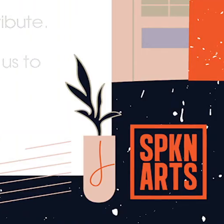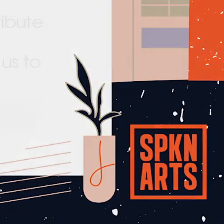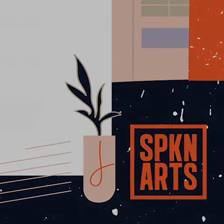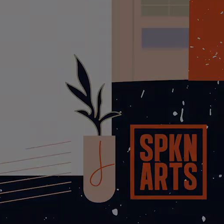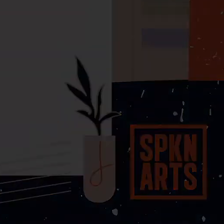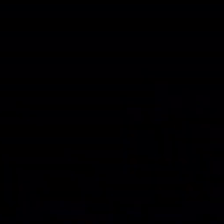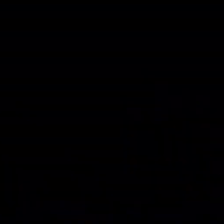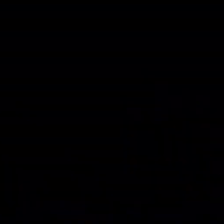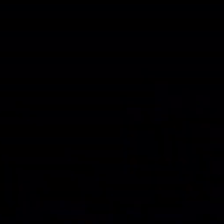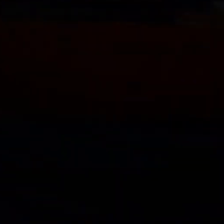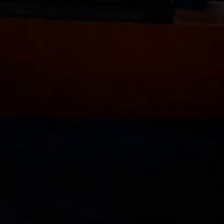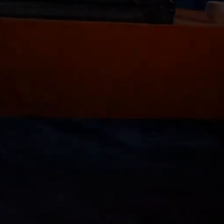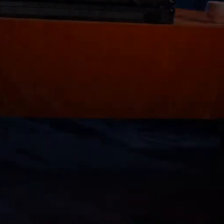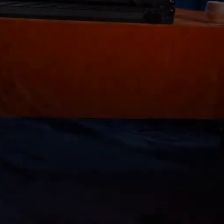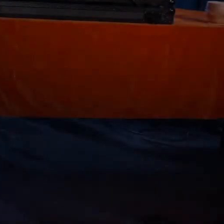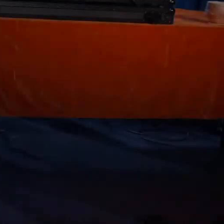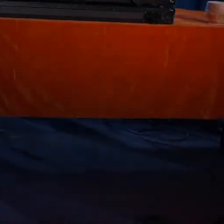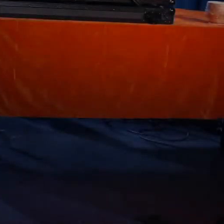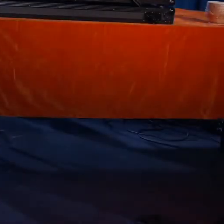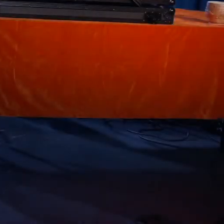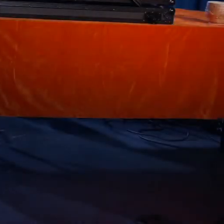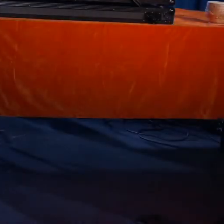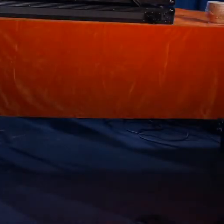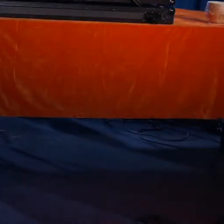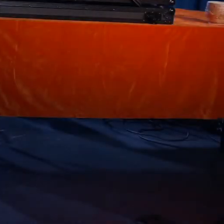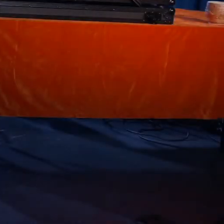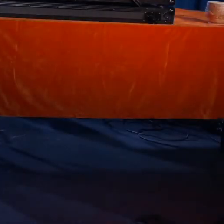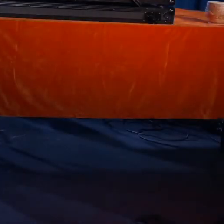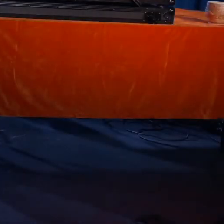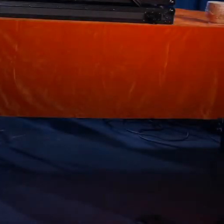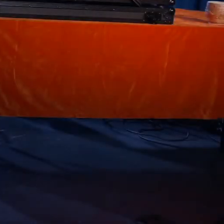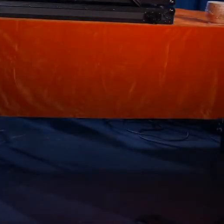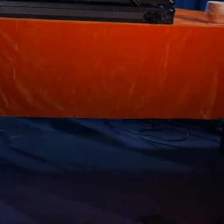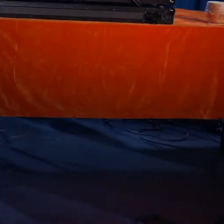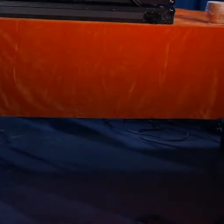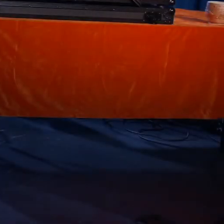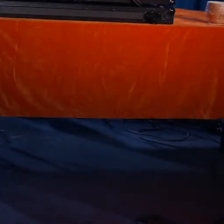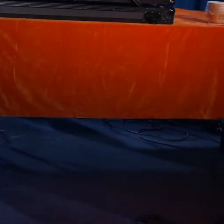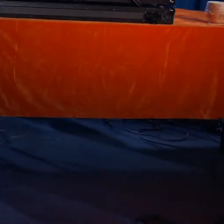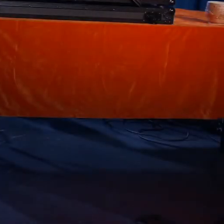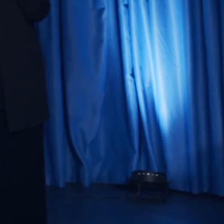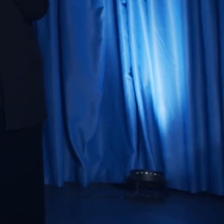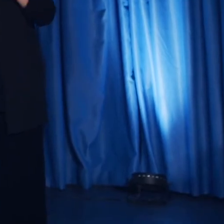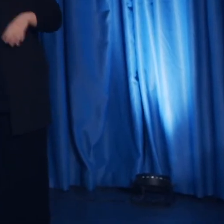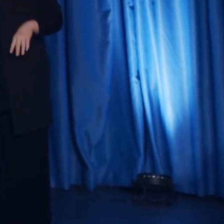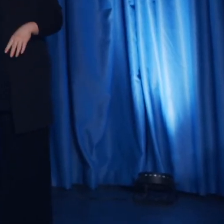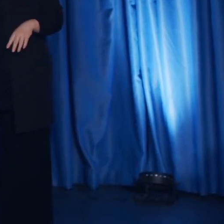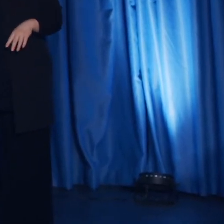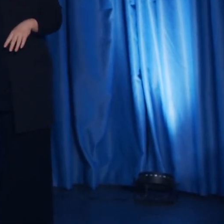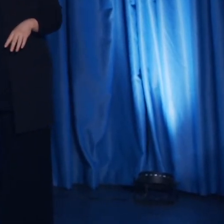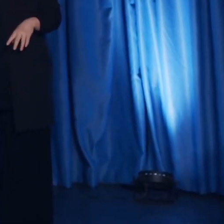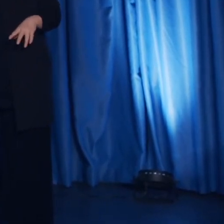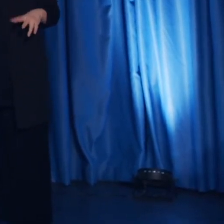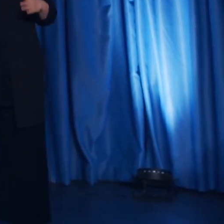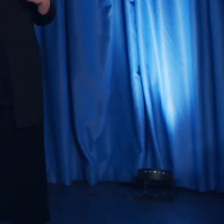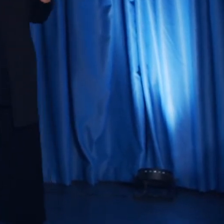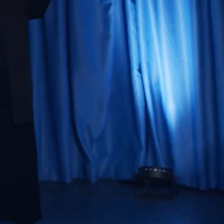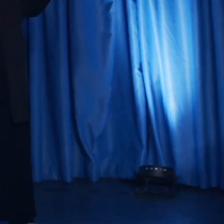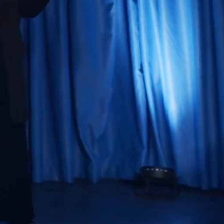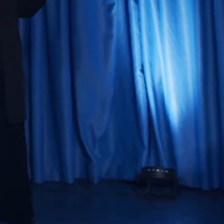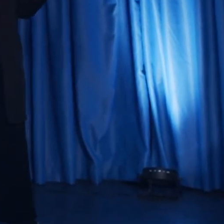Through his these years of dedicated work serving